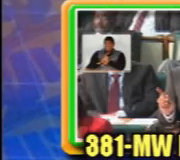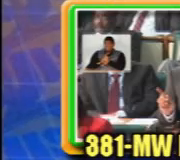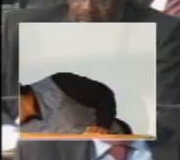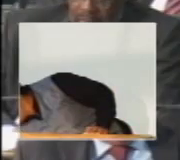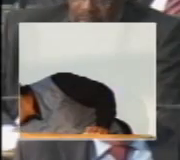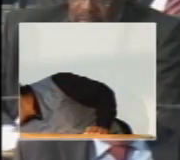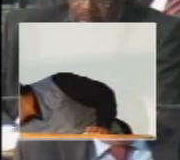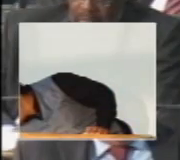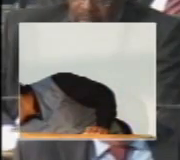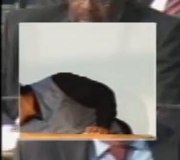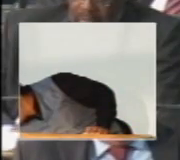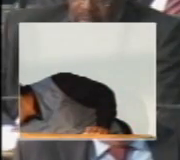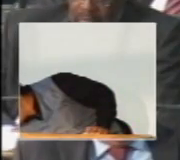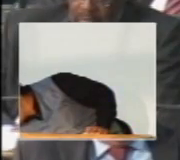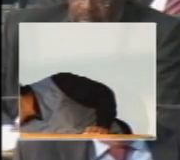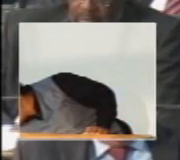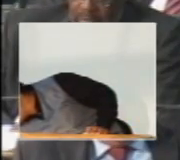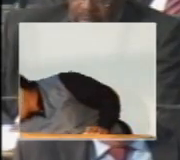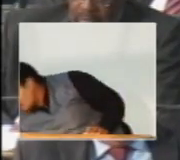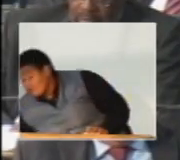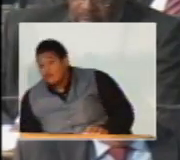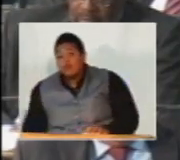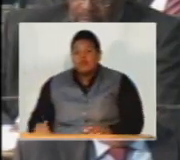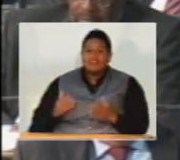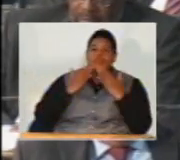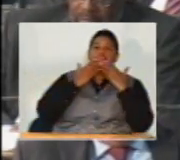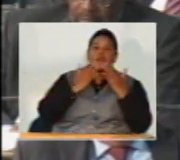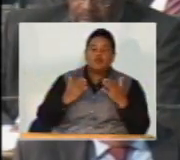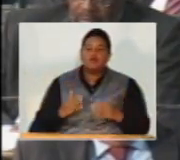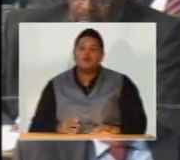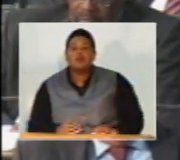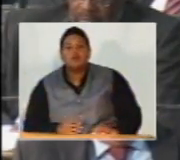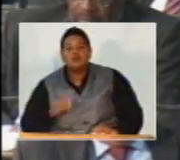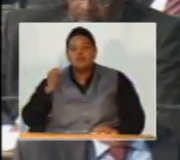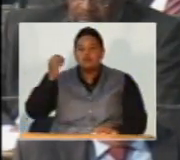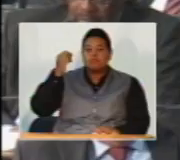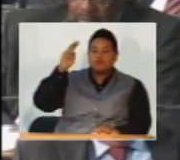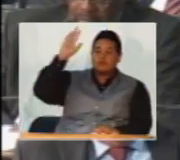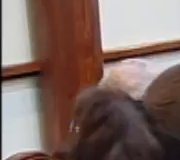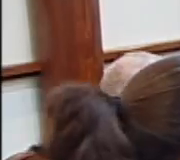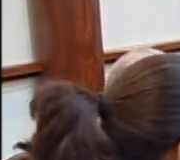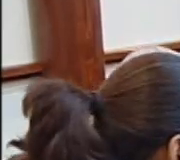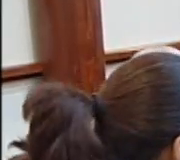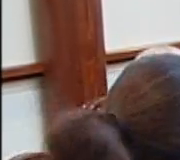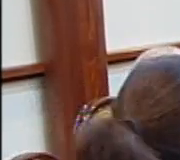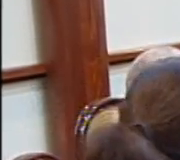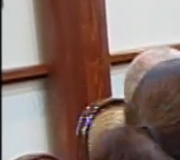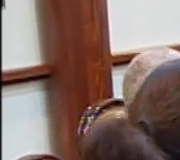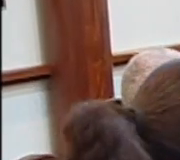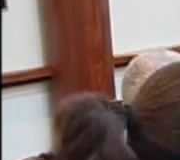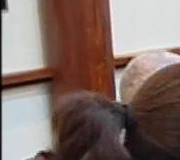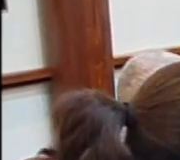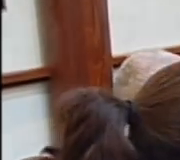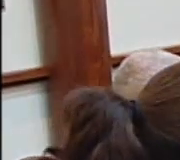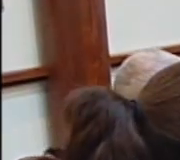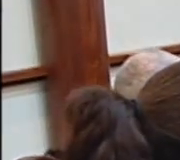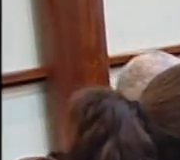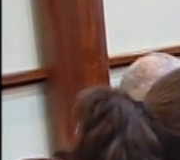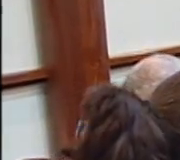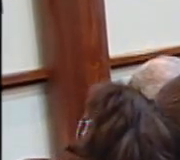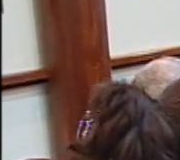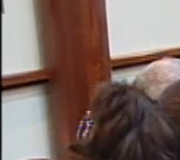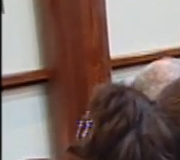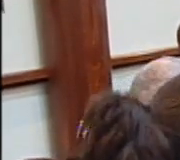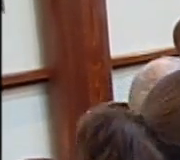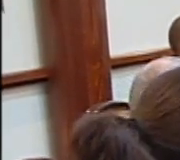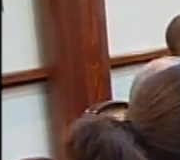country. During his sectoral presentation in Parliament Tuesday, Energy Minister Philip Powell said the cabinet was appointing an enterprise team to